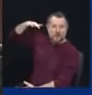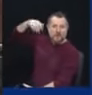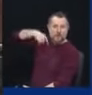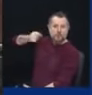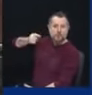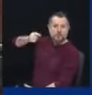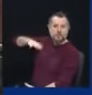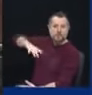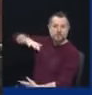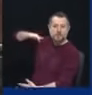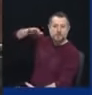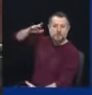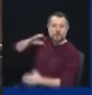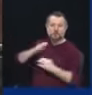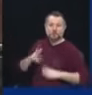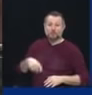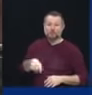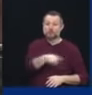had consumers